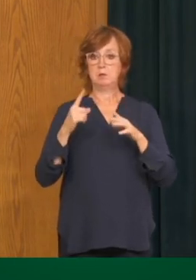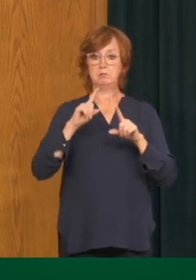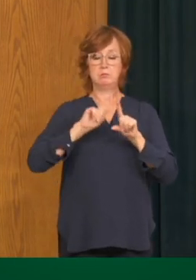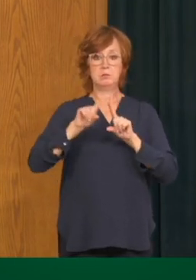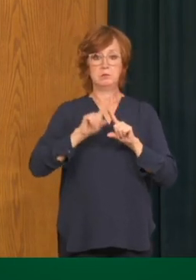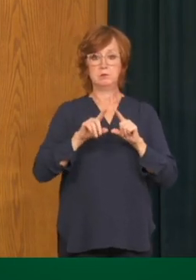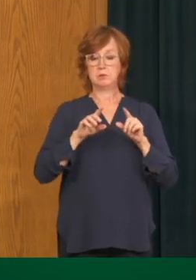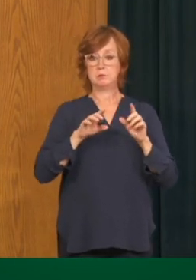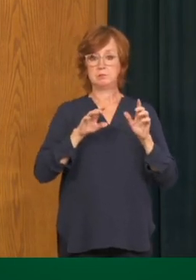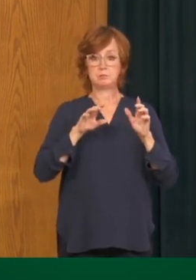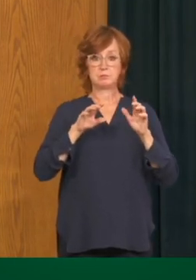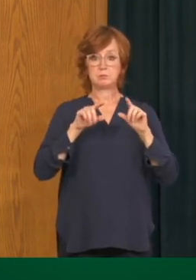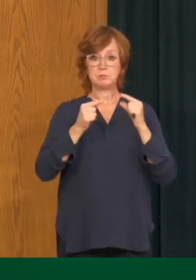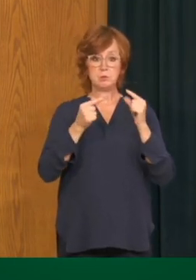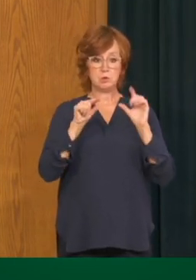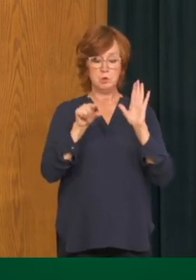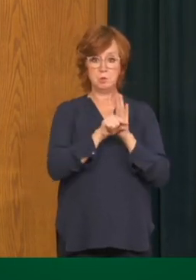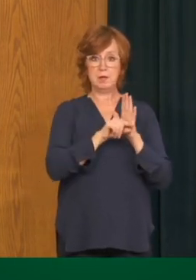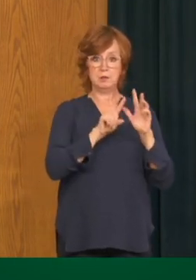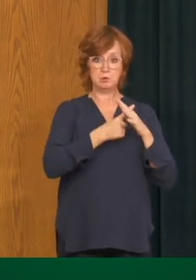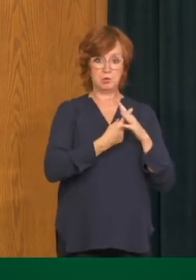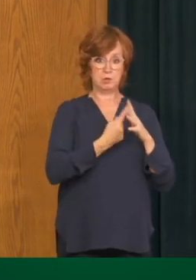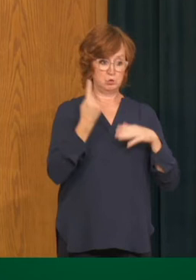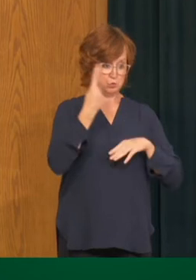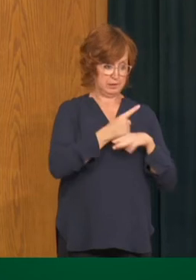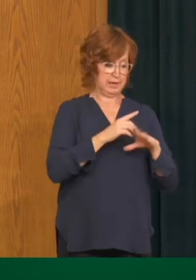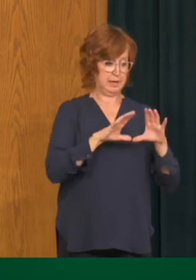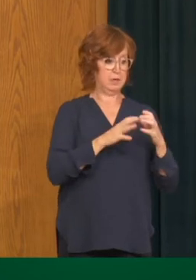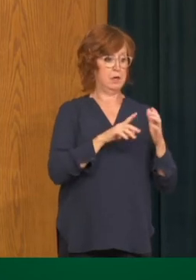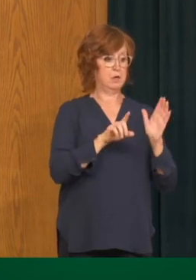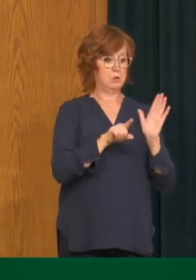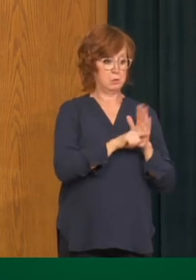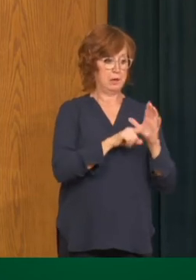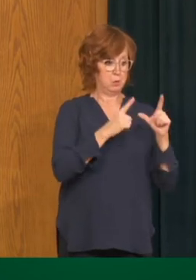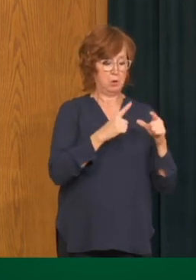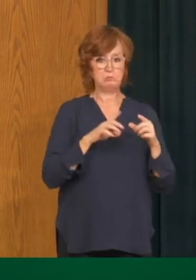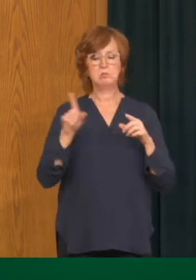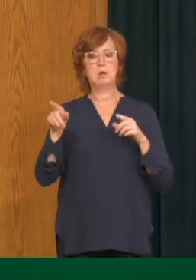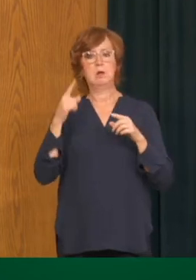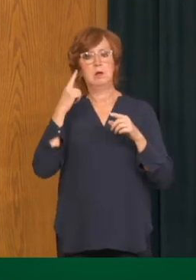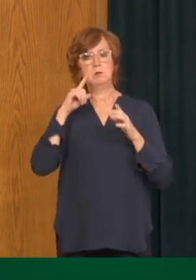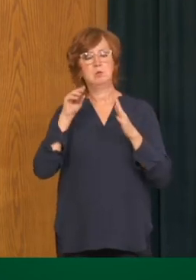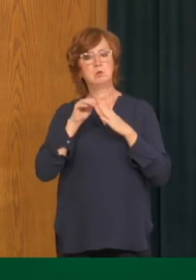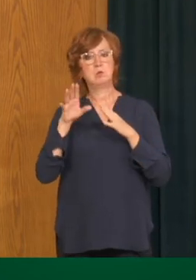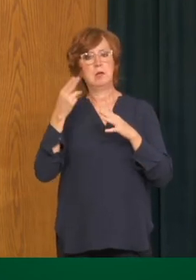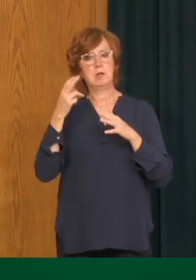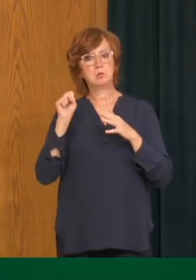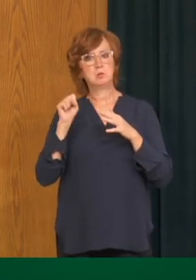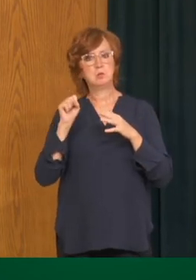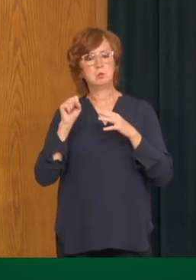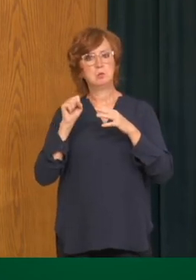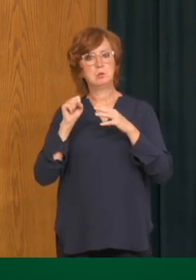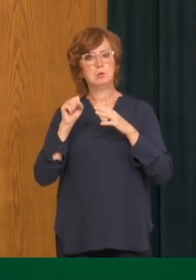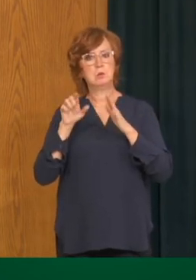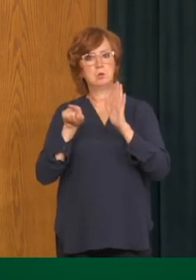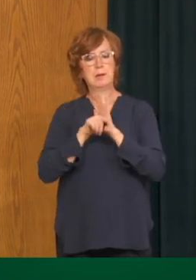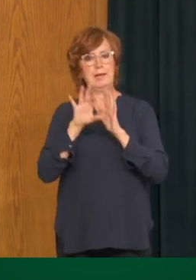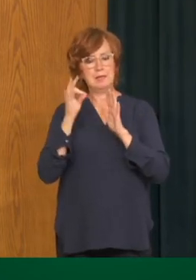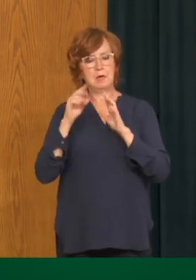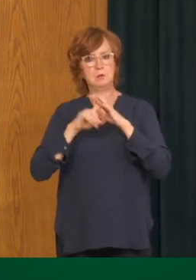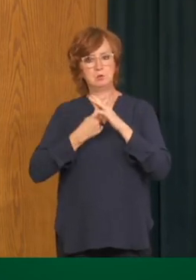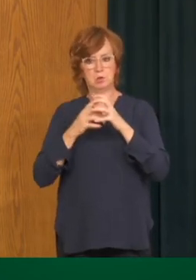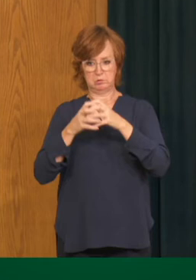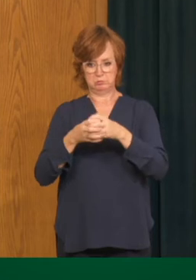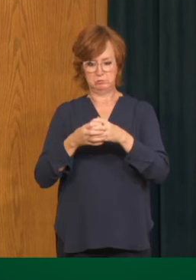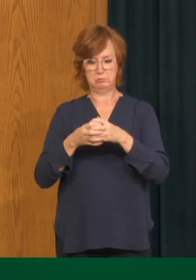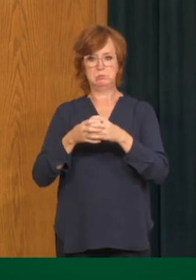and some school divisions have also announced that, so that children, especially those who are starting high school for the first time, get used to the process about what are